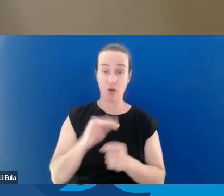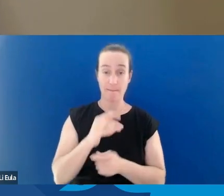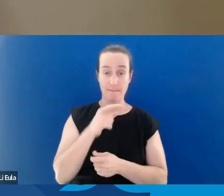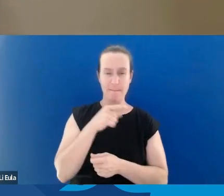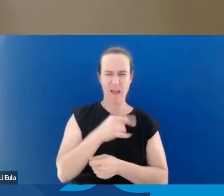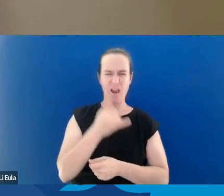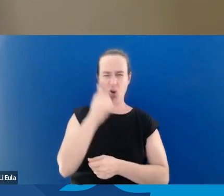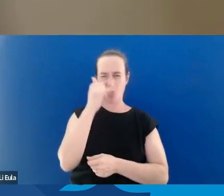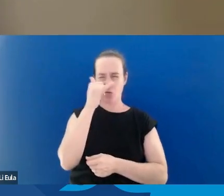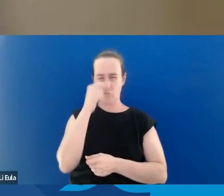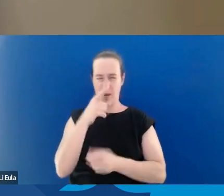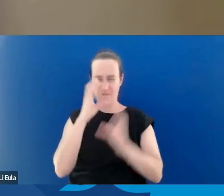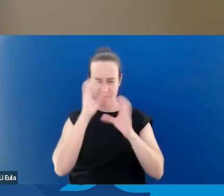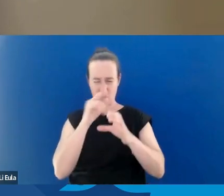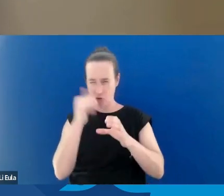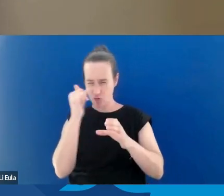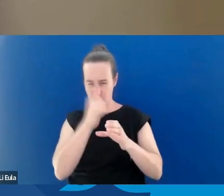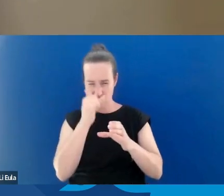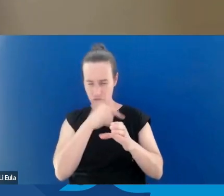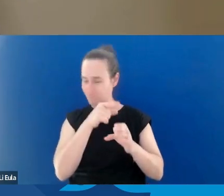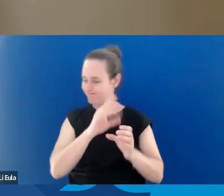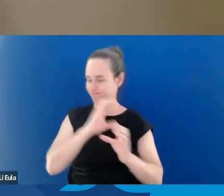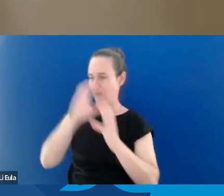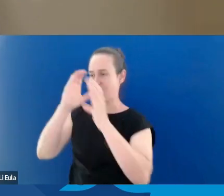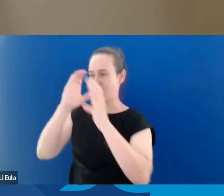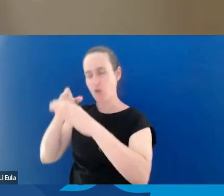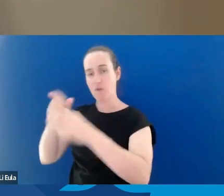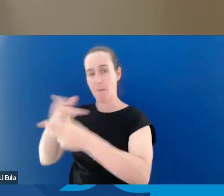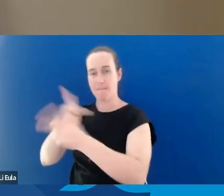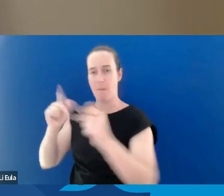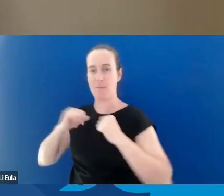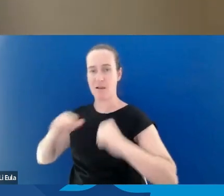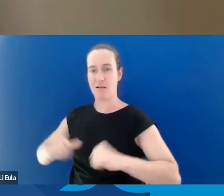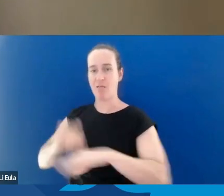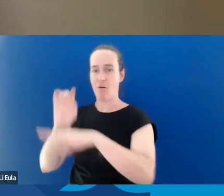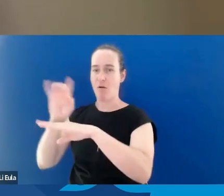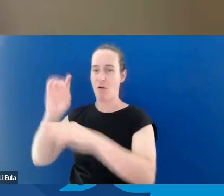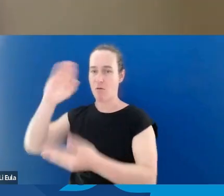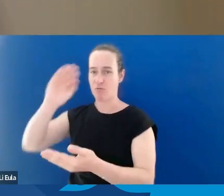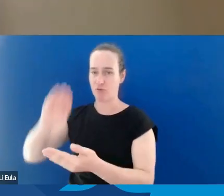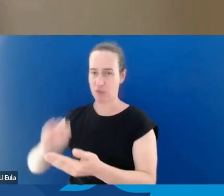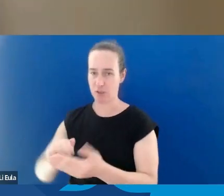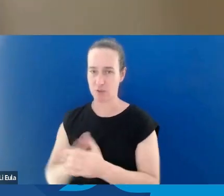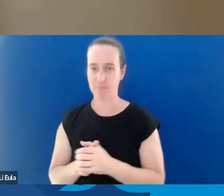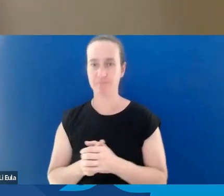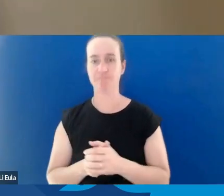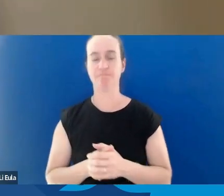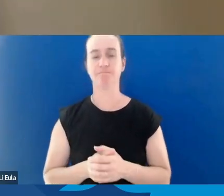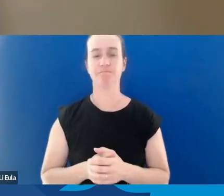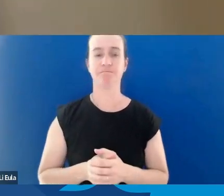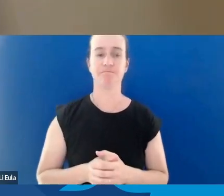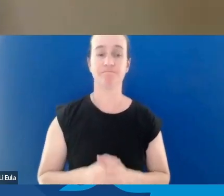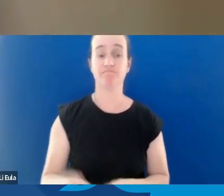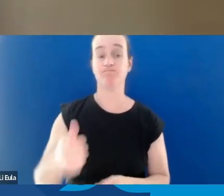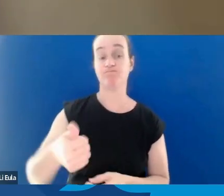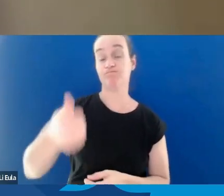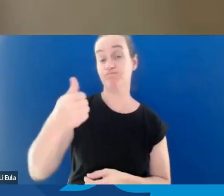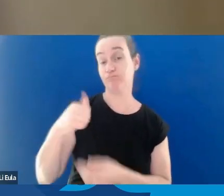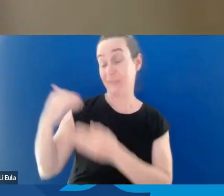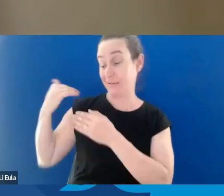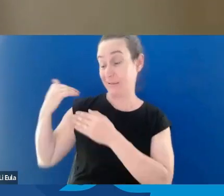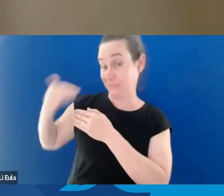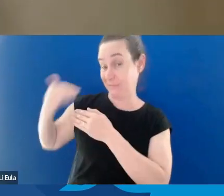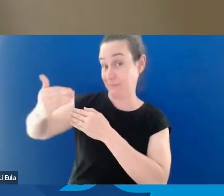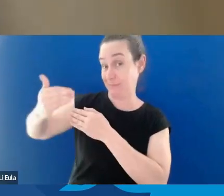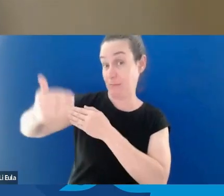program to a more public health and social harm reduction initiative. The third webinar